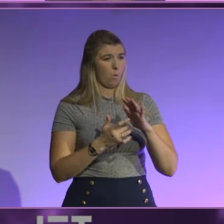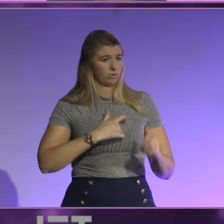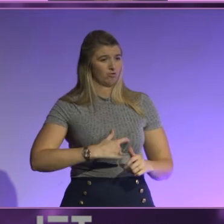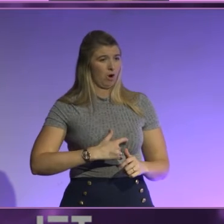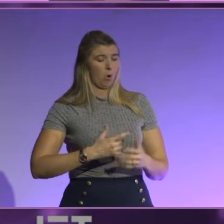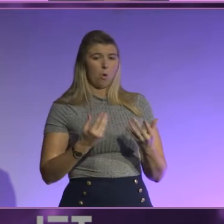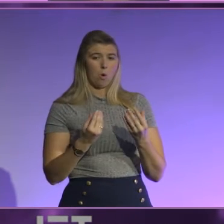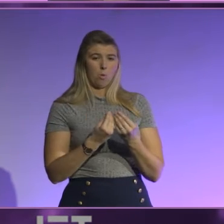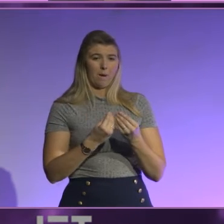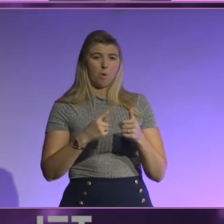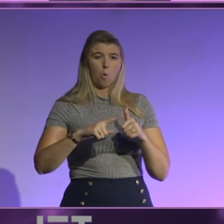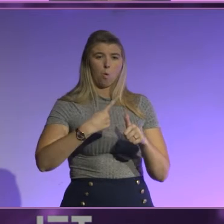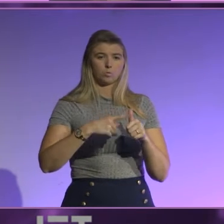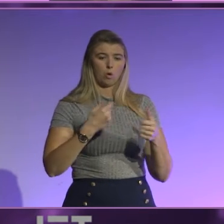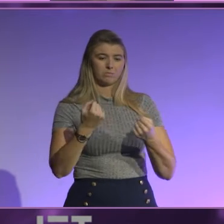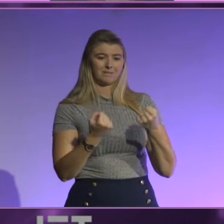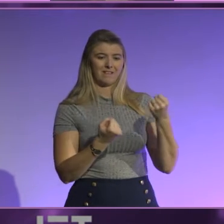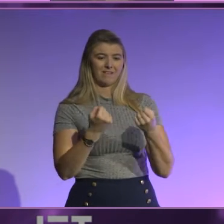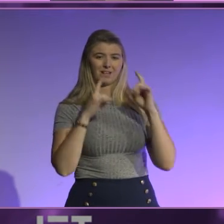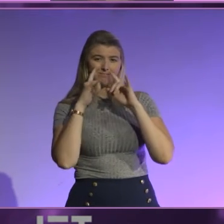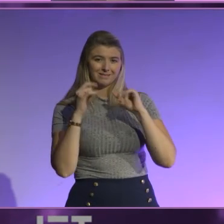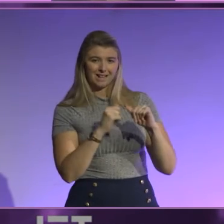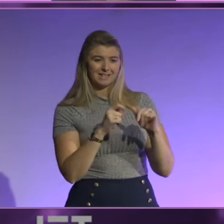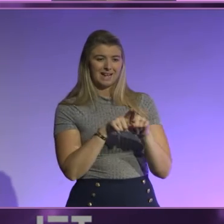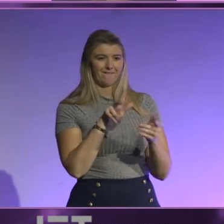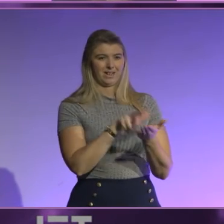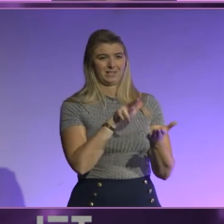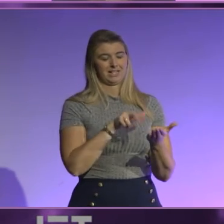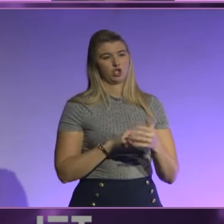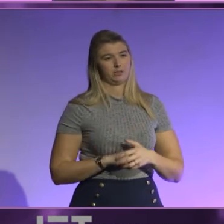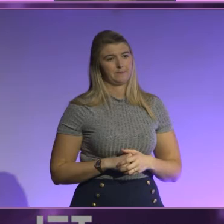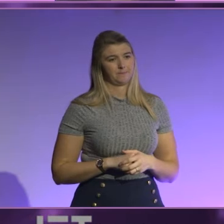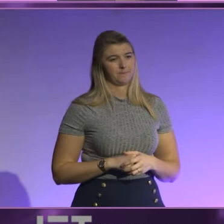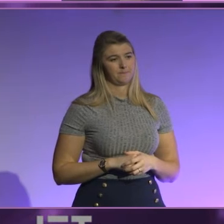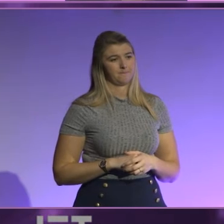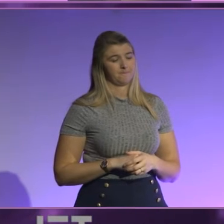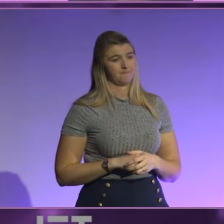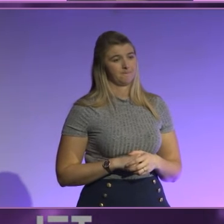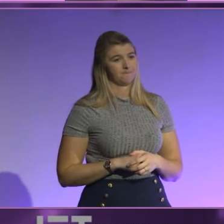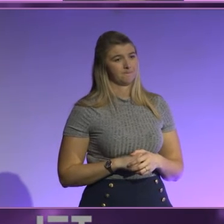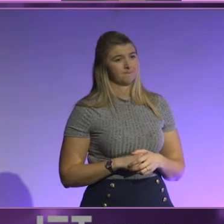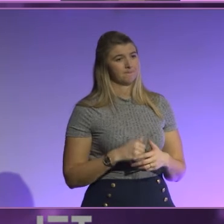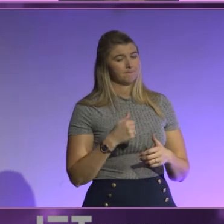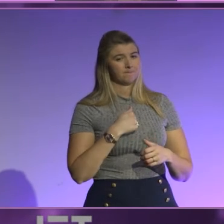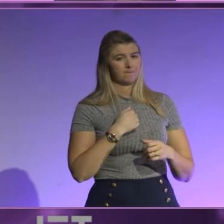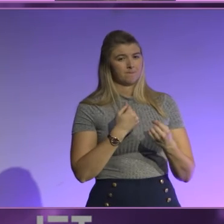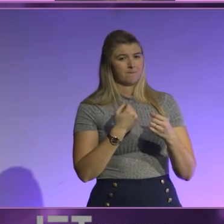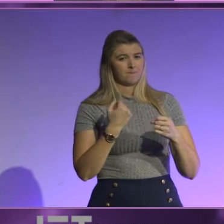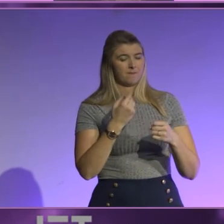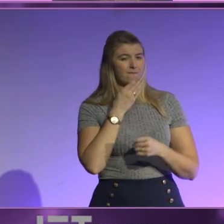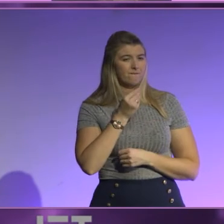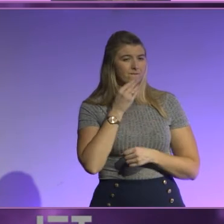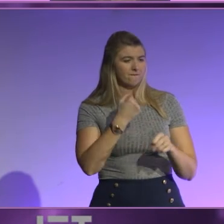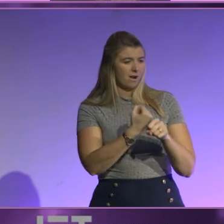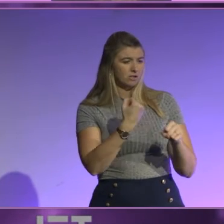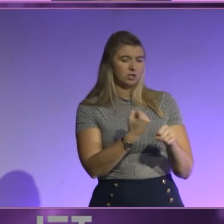in autonomous vehicle test and validation. the scope of the functionality in